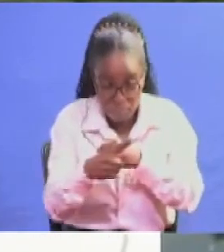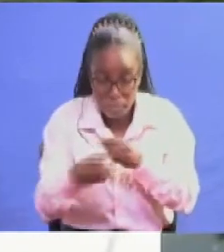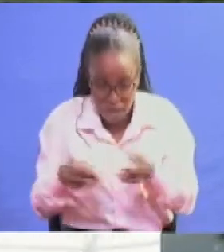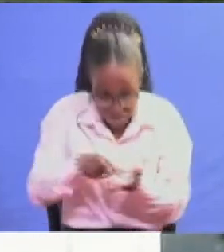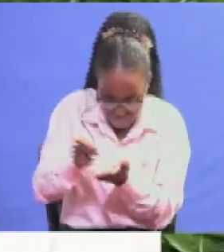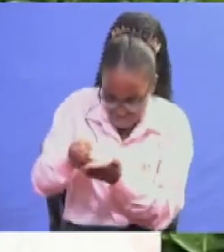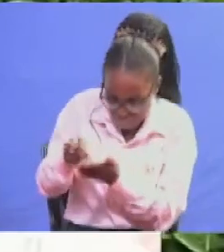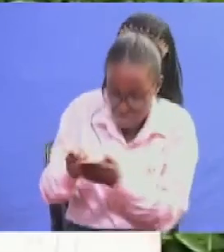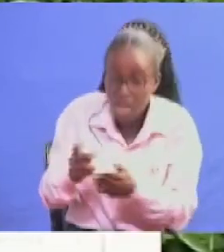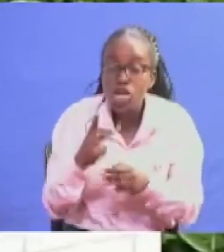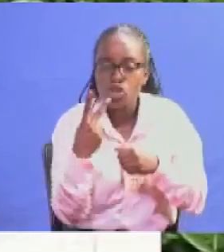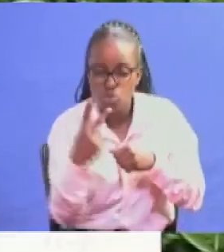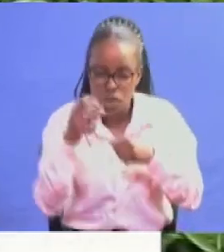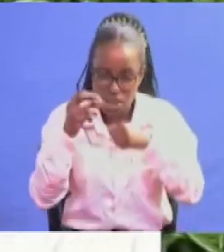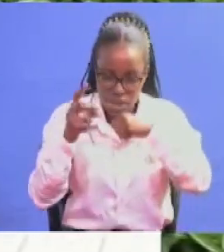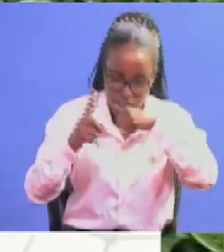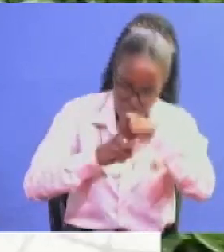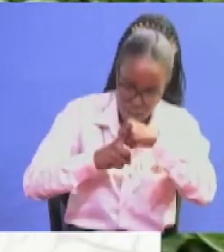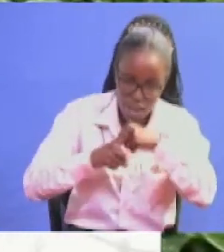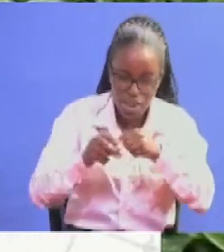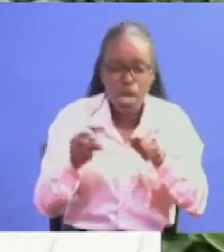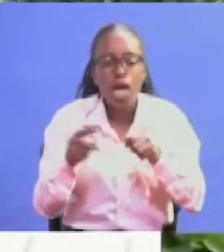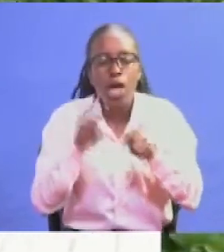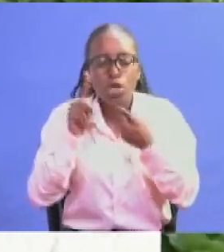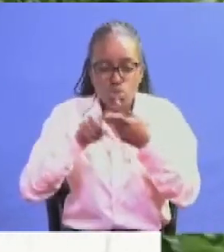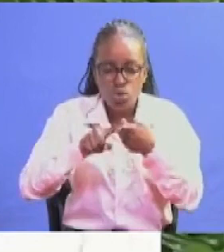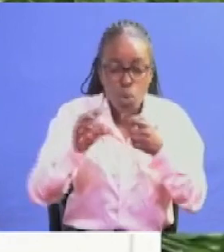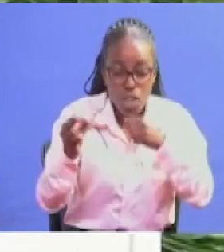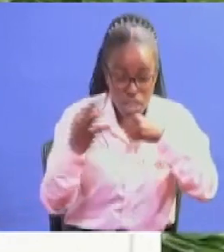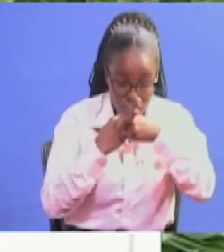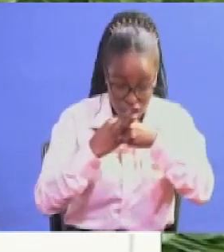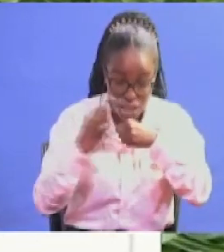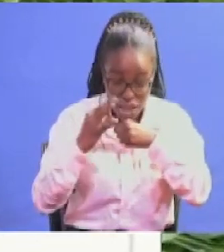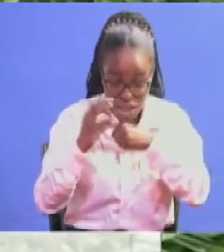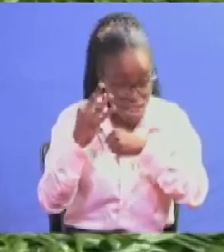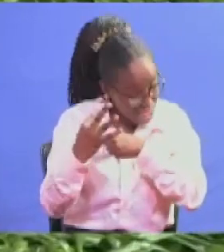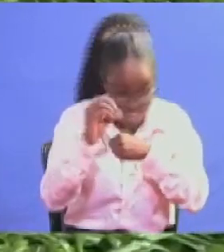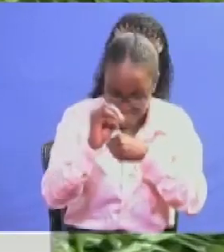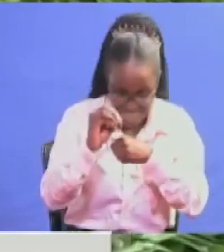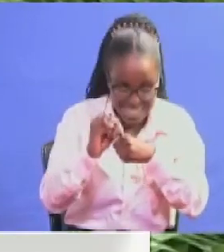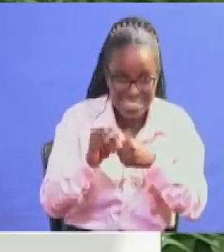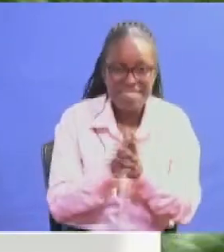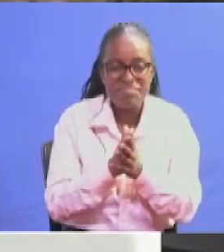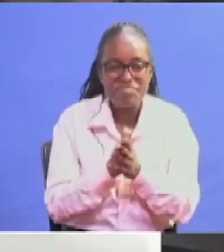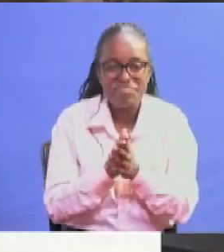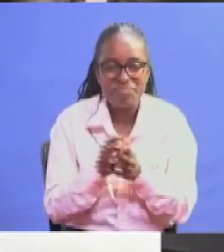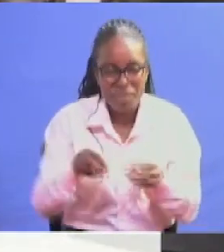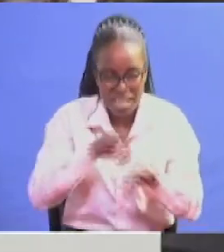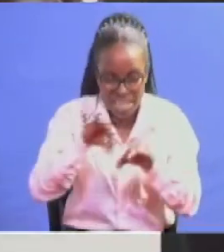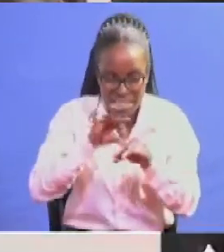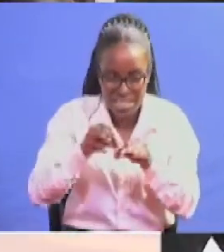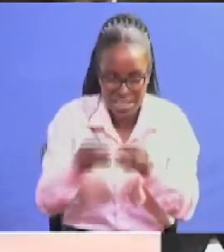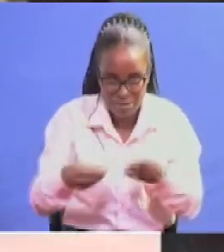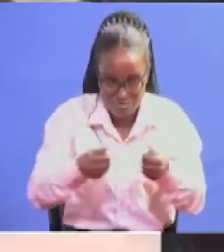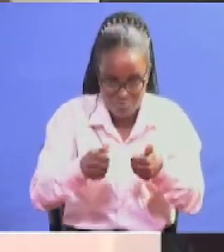26 Kenya shillings per kilo to 30 Kenya shillings, as well as increasing the tea bonuses. Tunafurahi sana kwa sababu